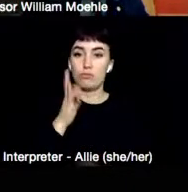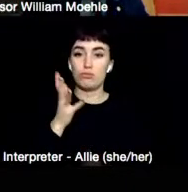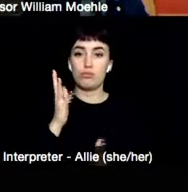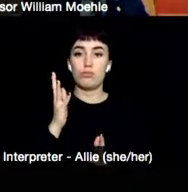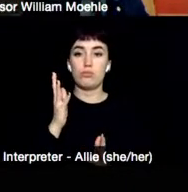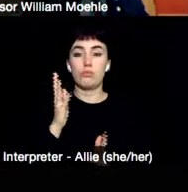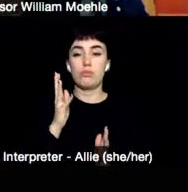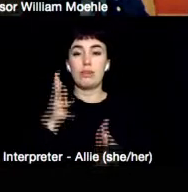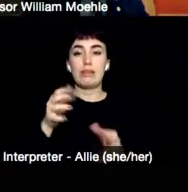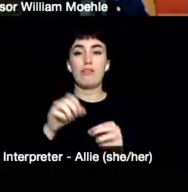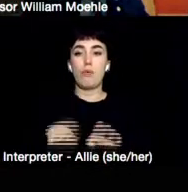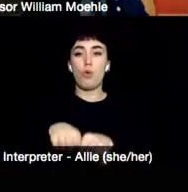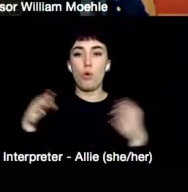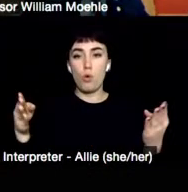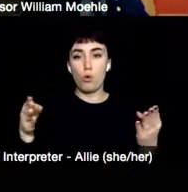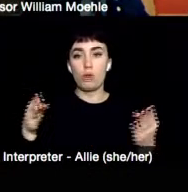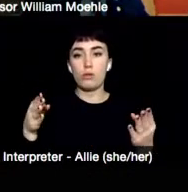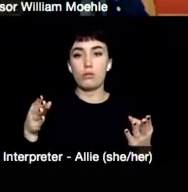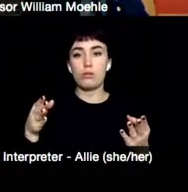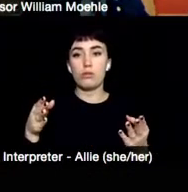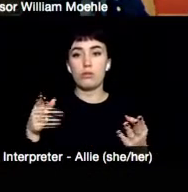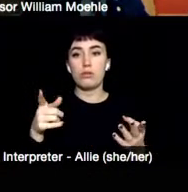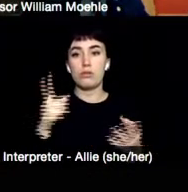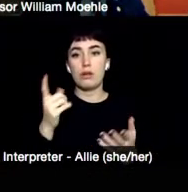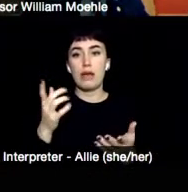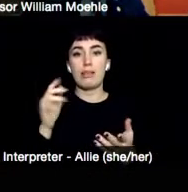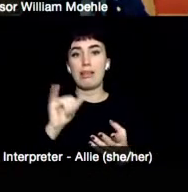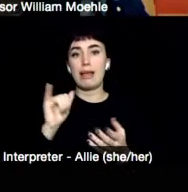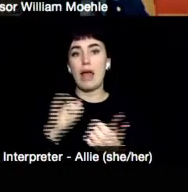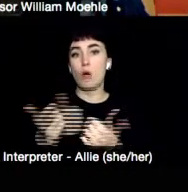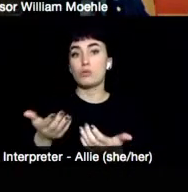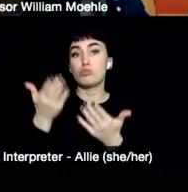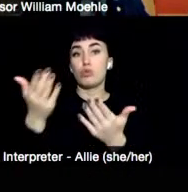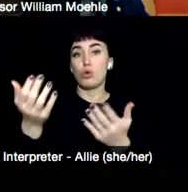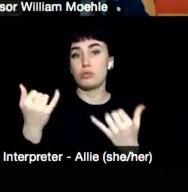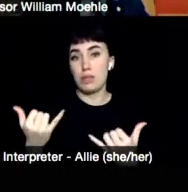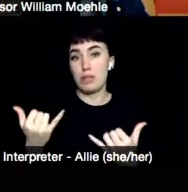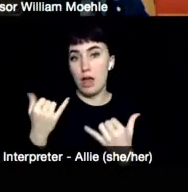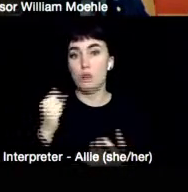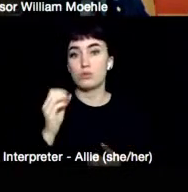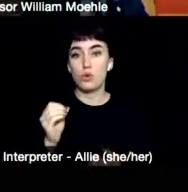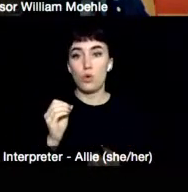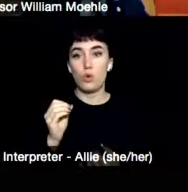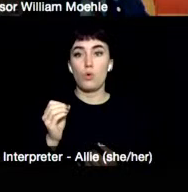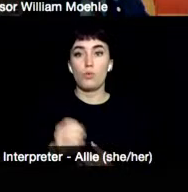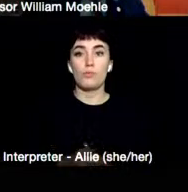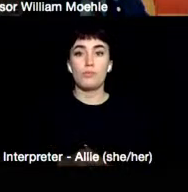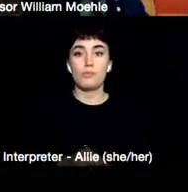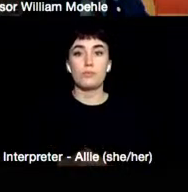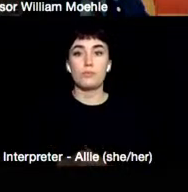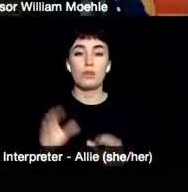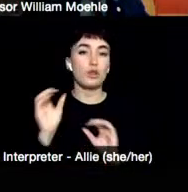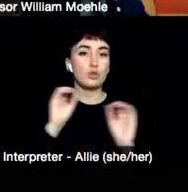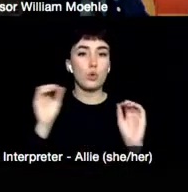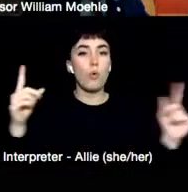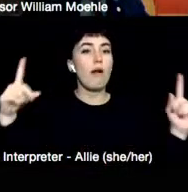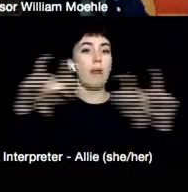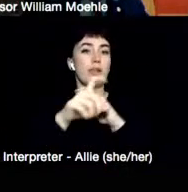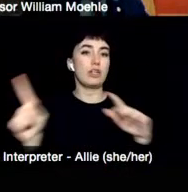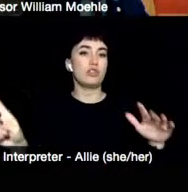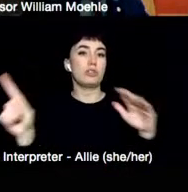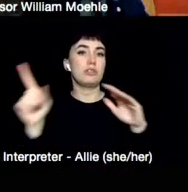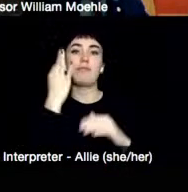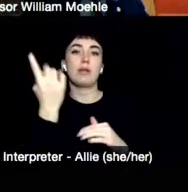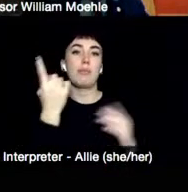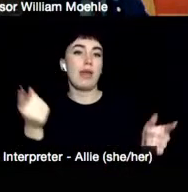little more open as it's proposed right now, so that there's no complications if anything happens.